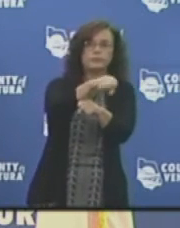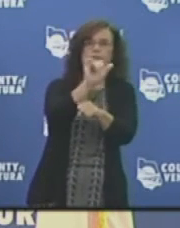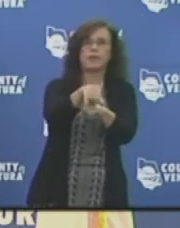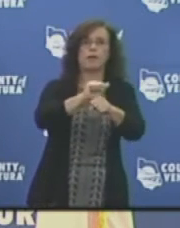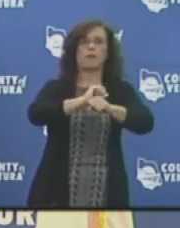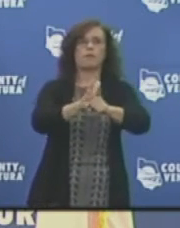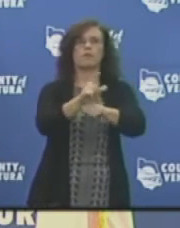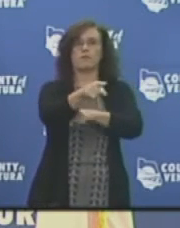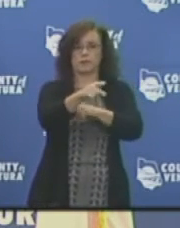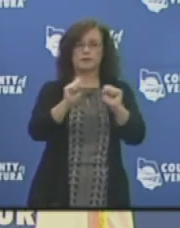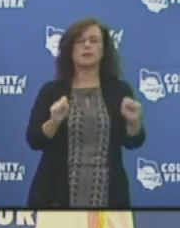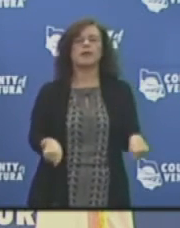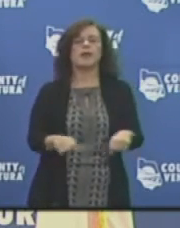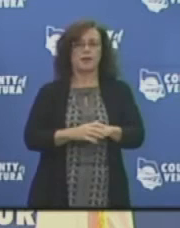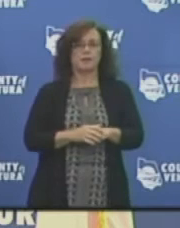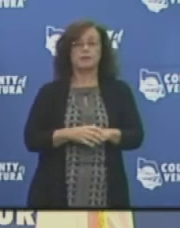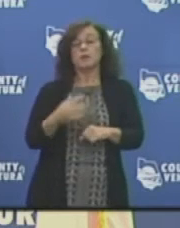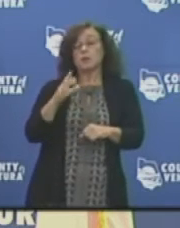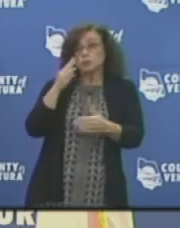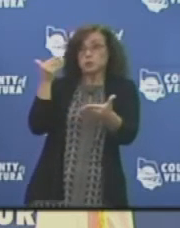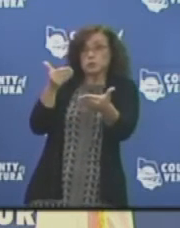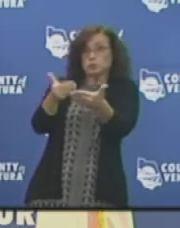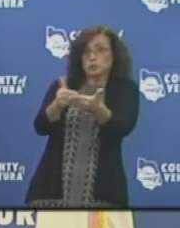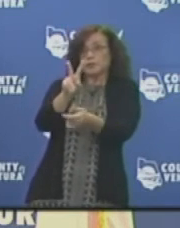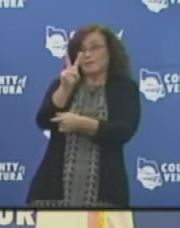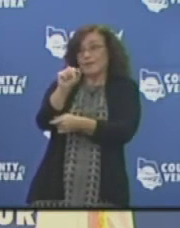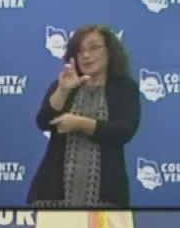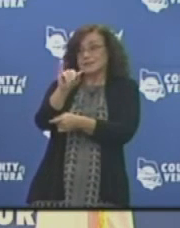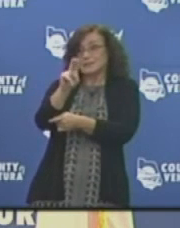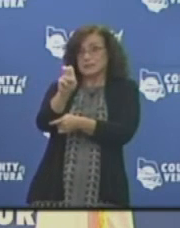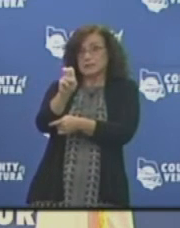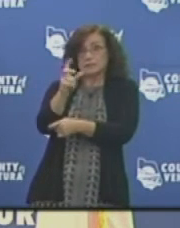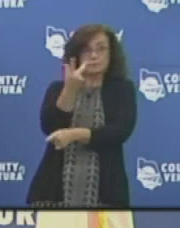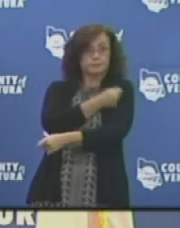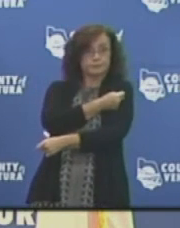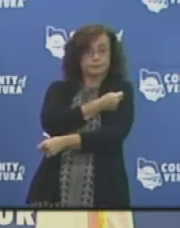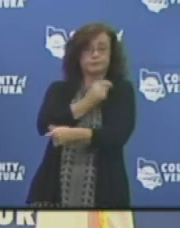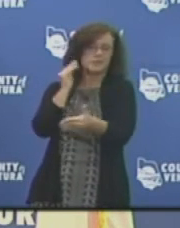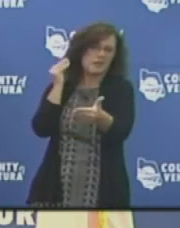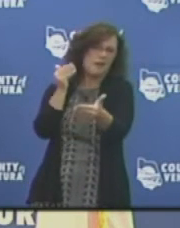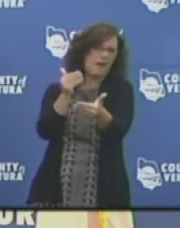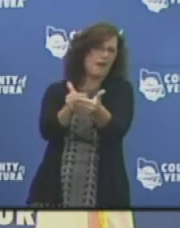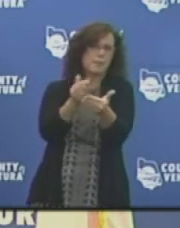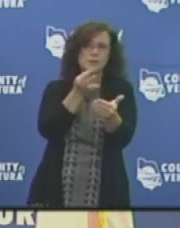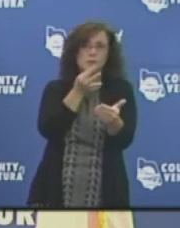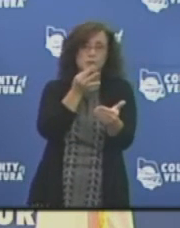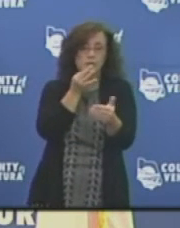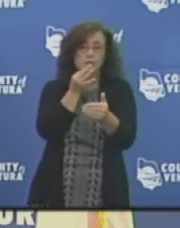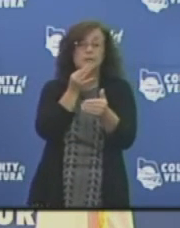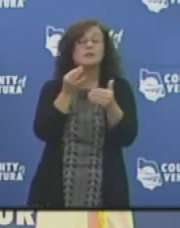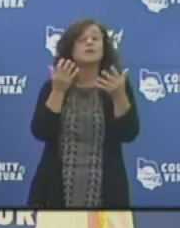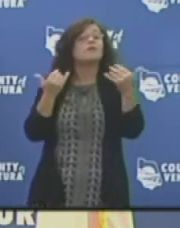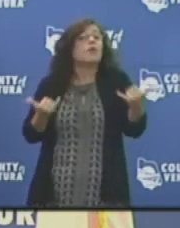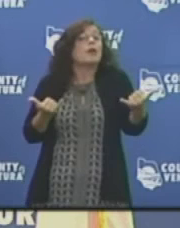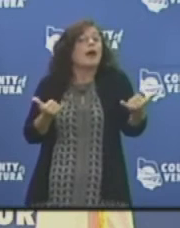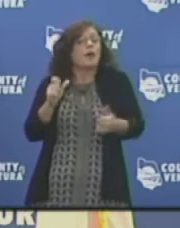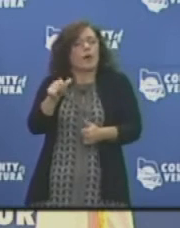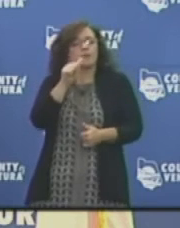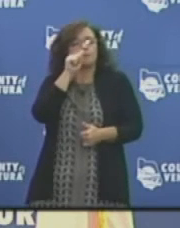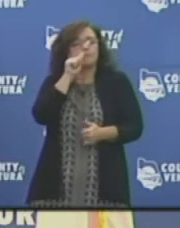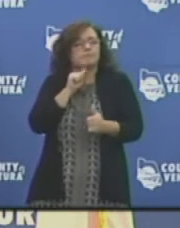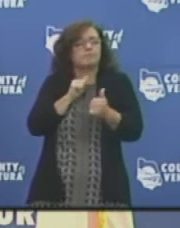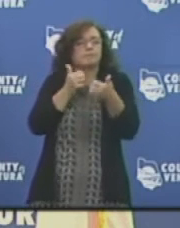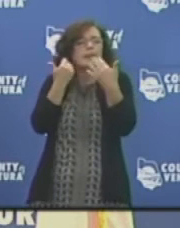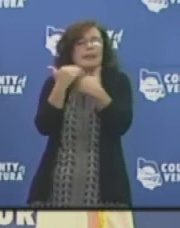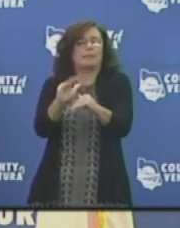but right now, if we limit our contact and with others, we can limit its spread. Let's talk about